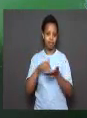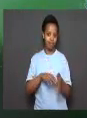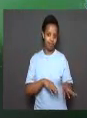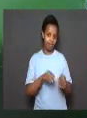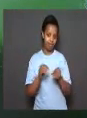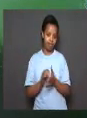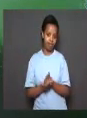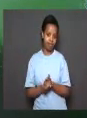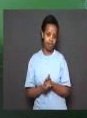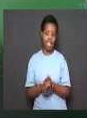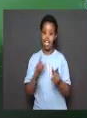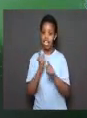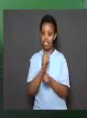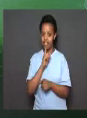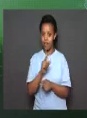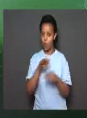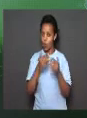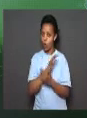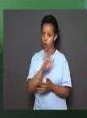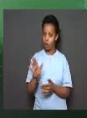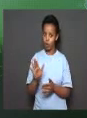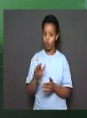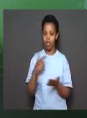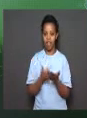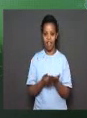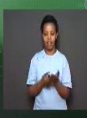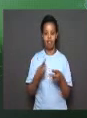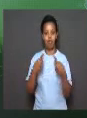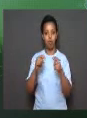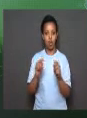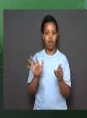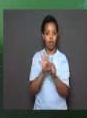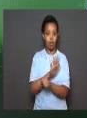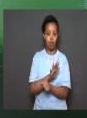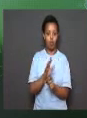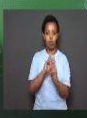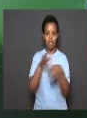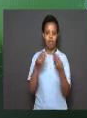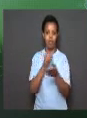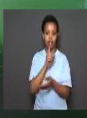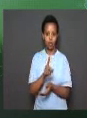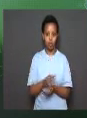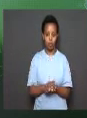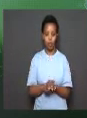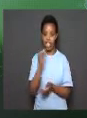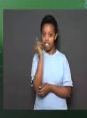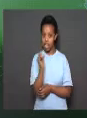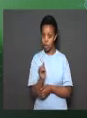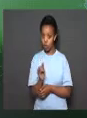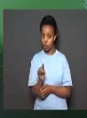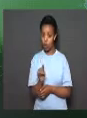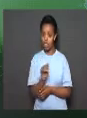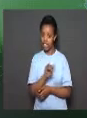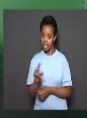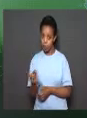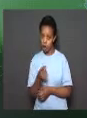Hello again, students. I am sure everyone was able to complete this activity. Your drawings